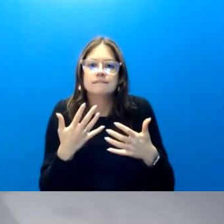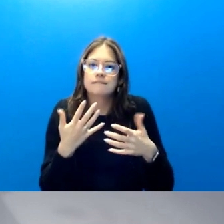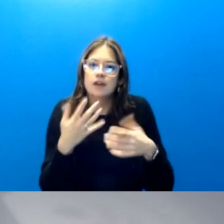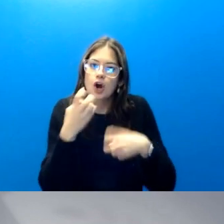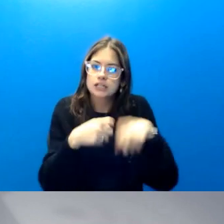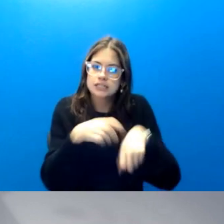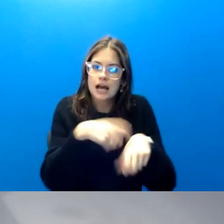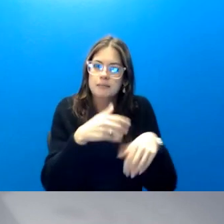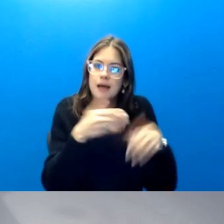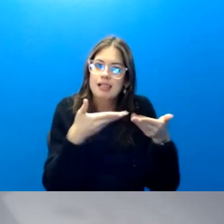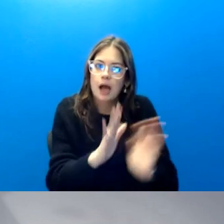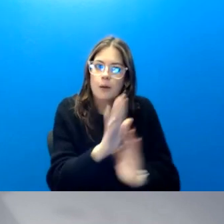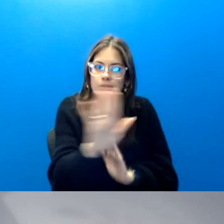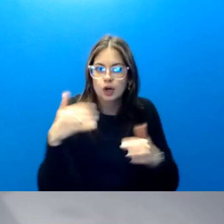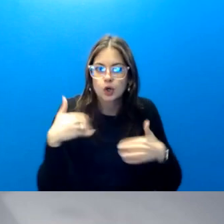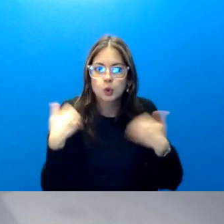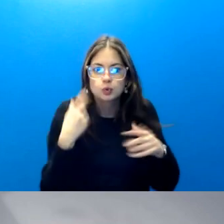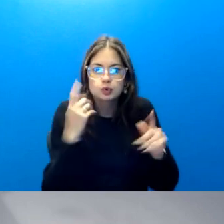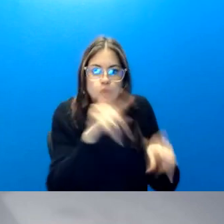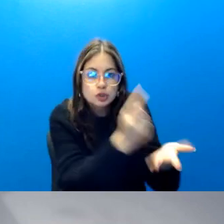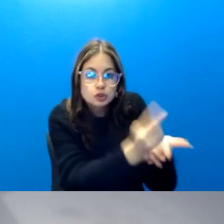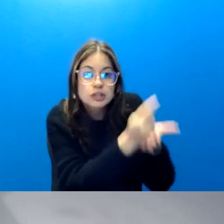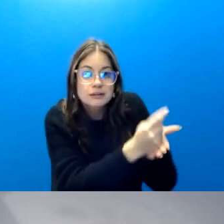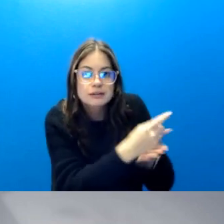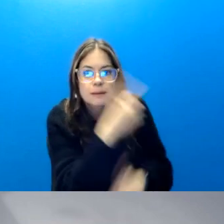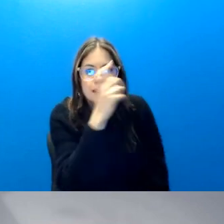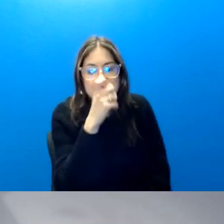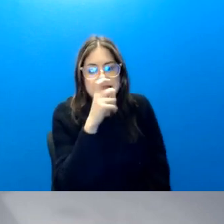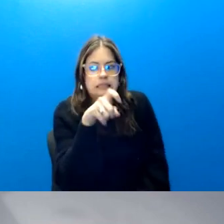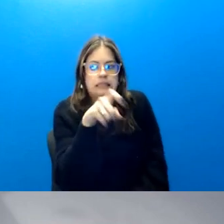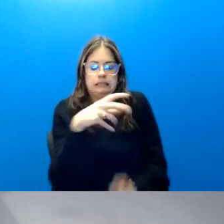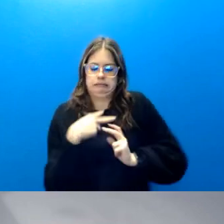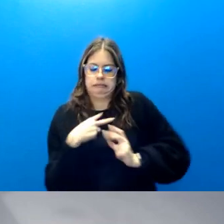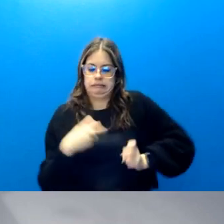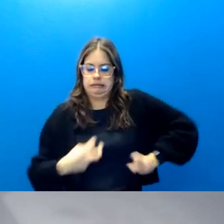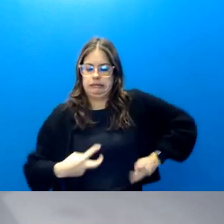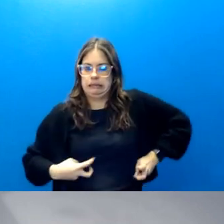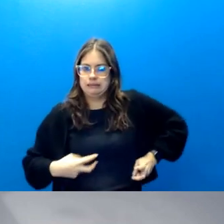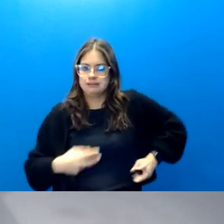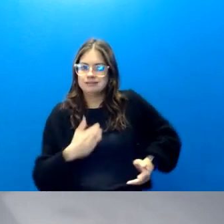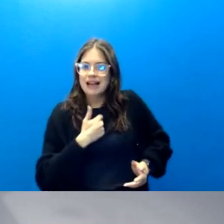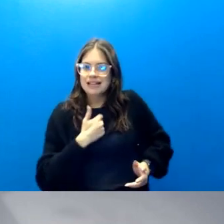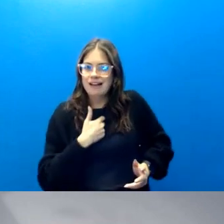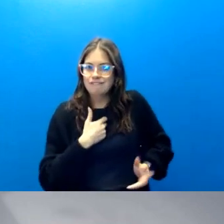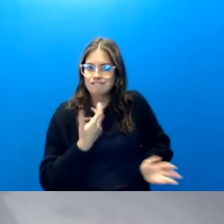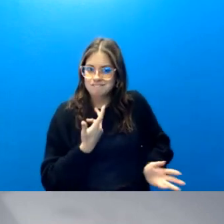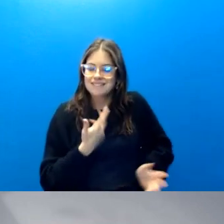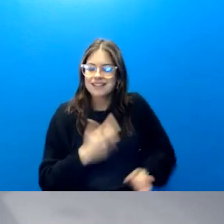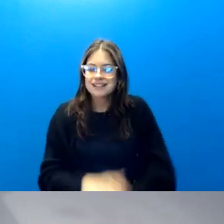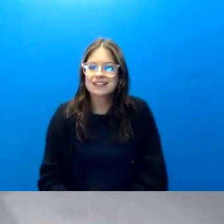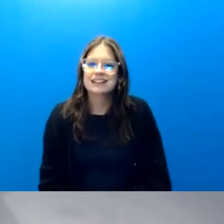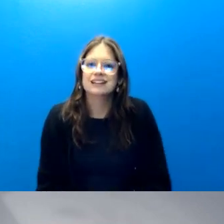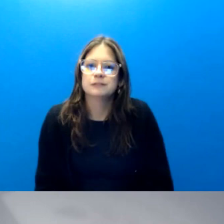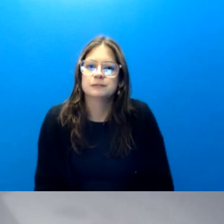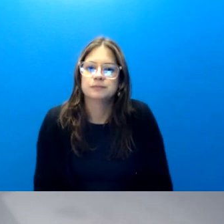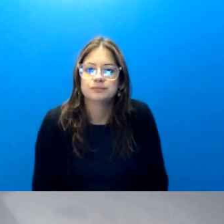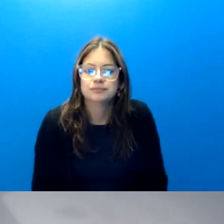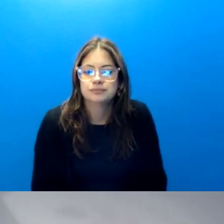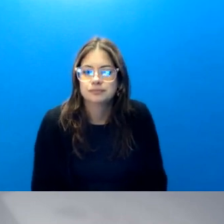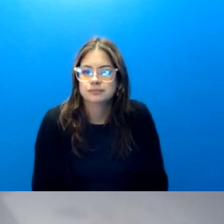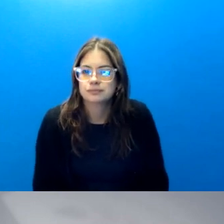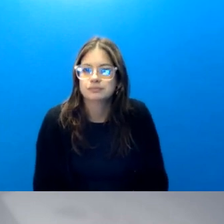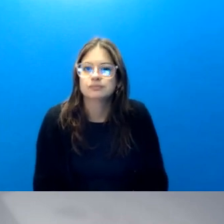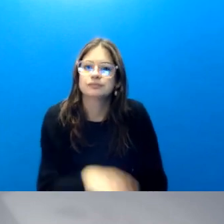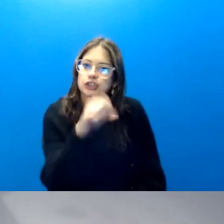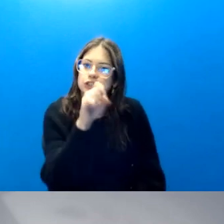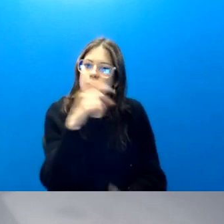or sending their youth to treatment, because then they're going to have to take a look at their own stuff and what they're doing. So